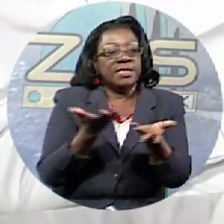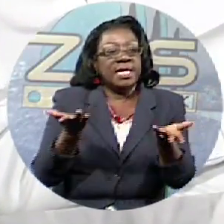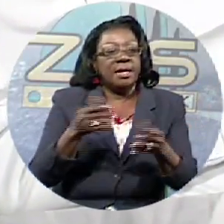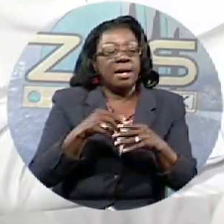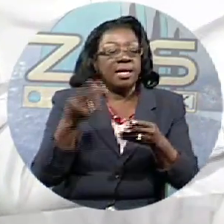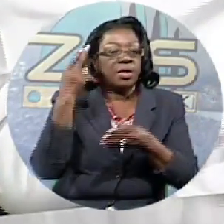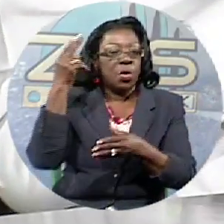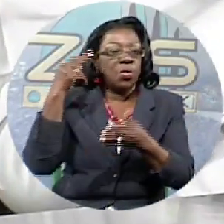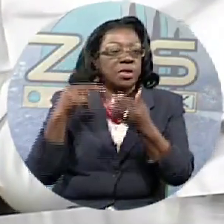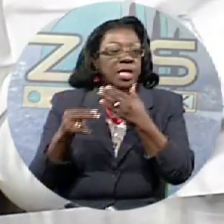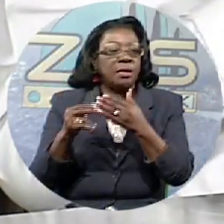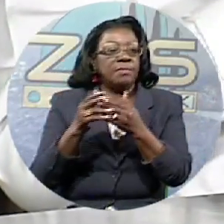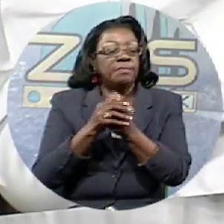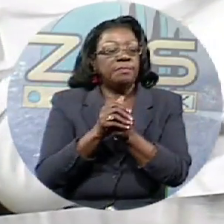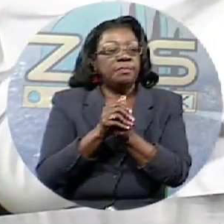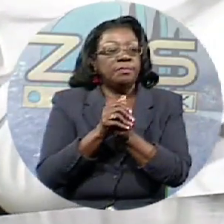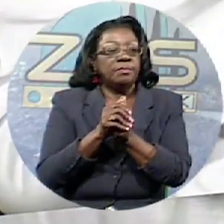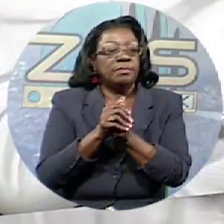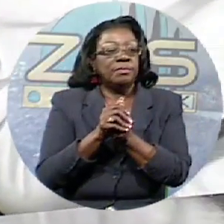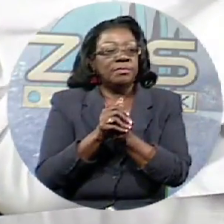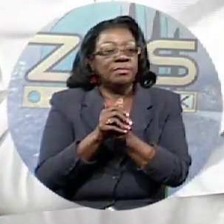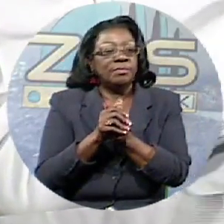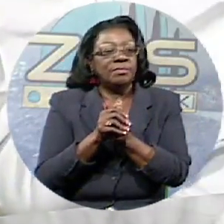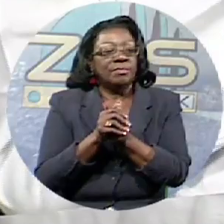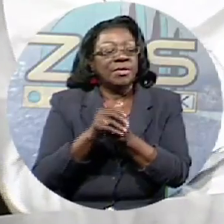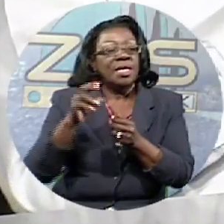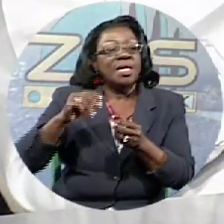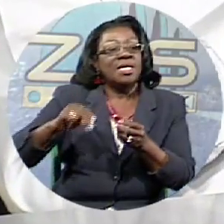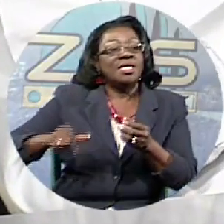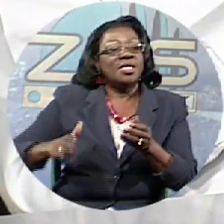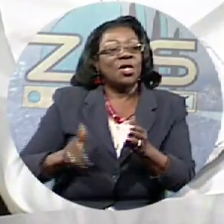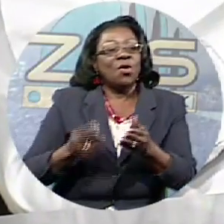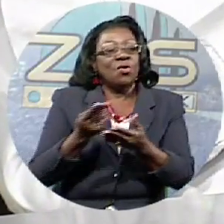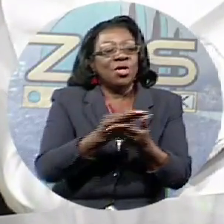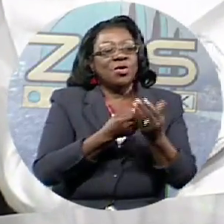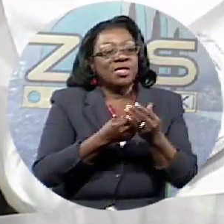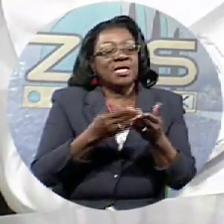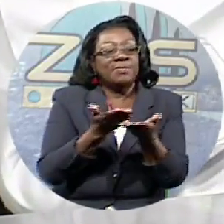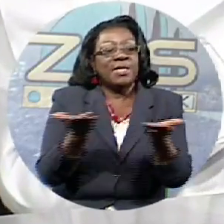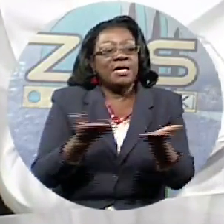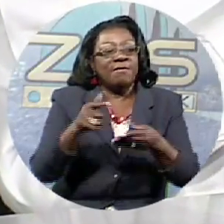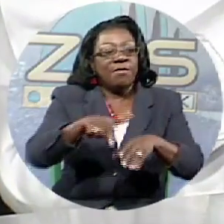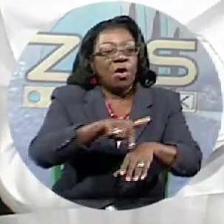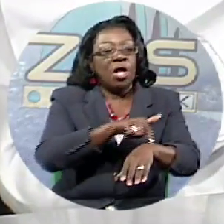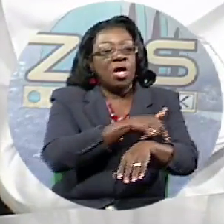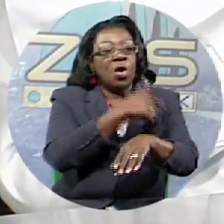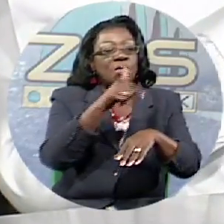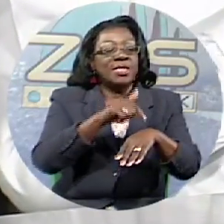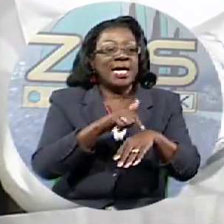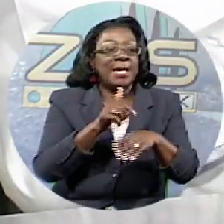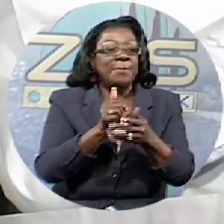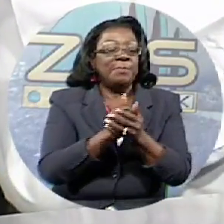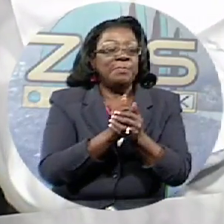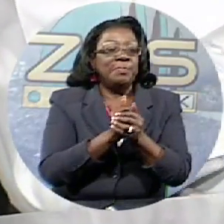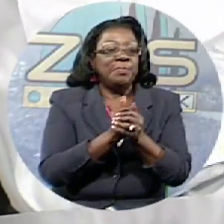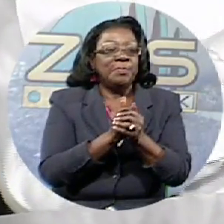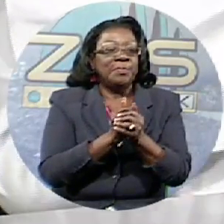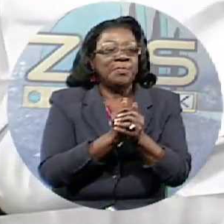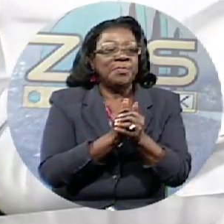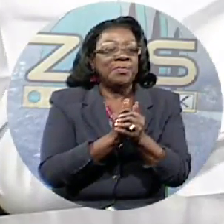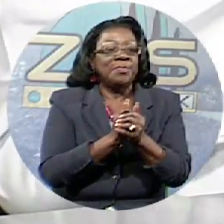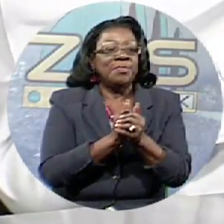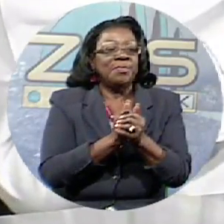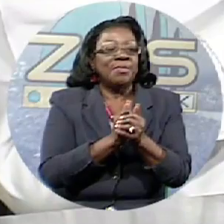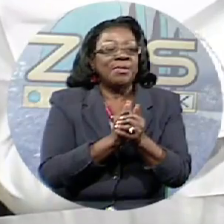they've been around a long time. They've been around. Well, the canine unit has been around a long time. Not those dogs specifically. No, not those ones. Not even their